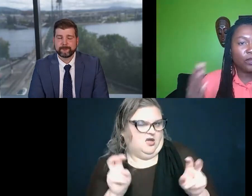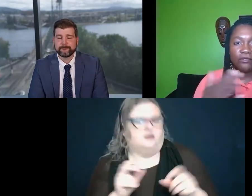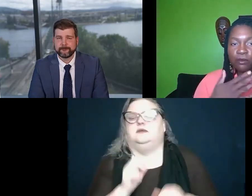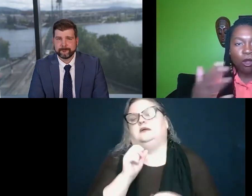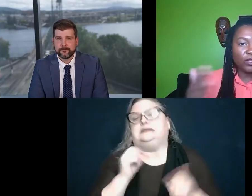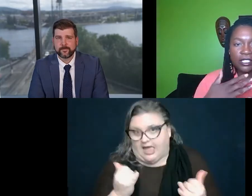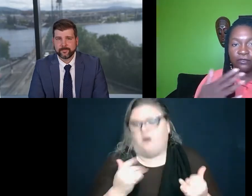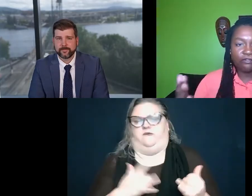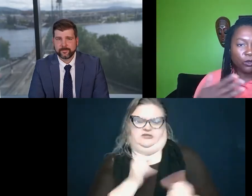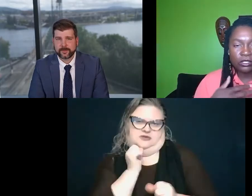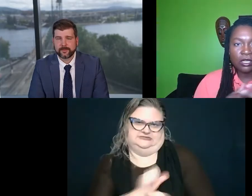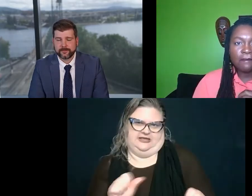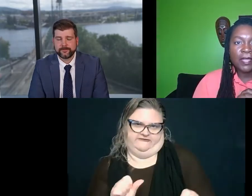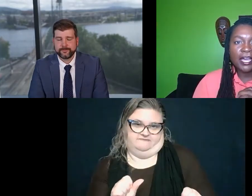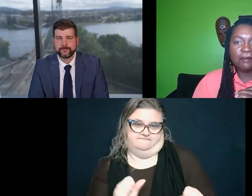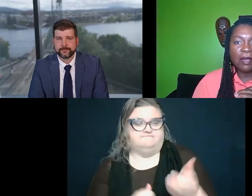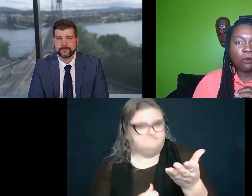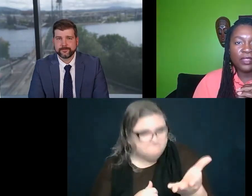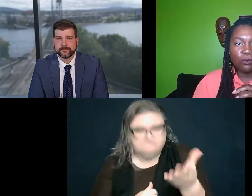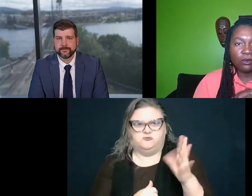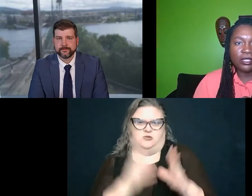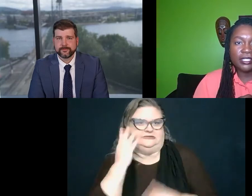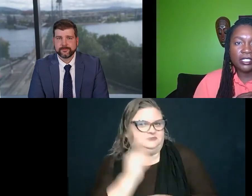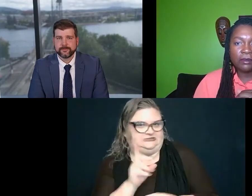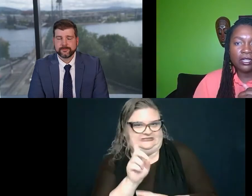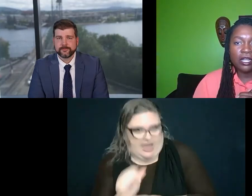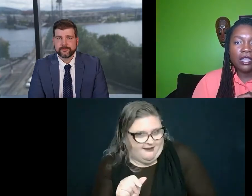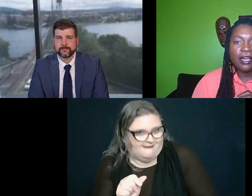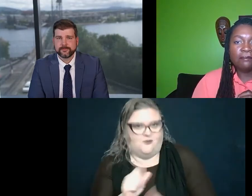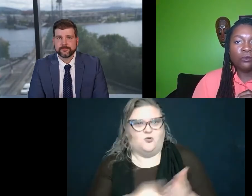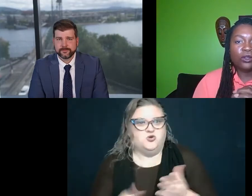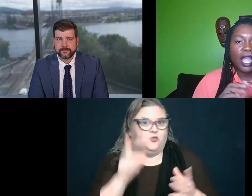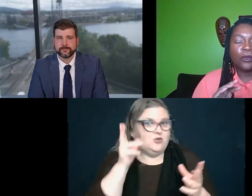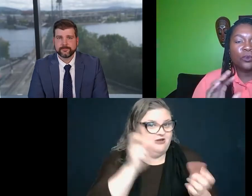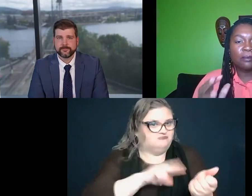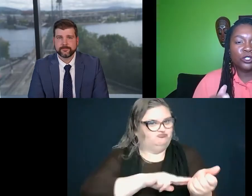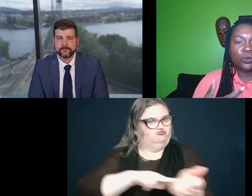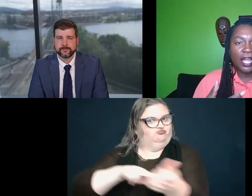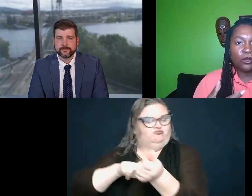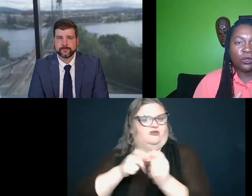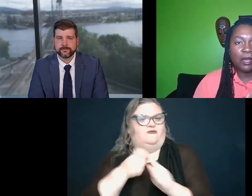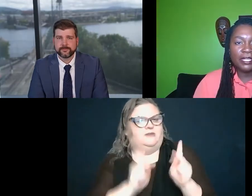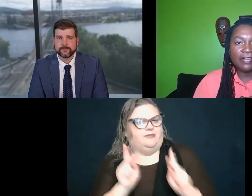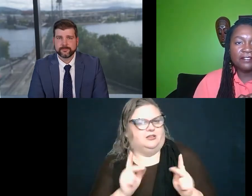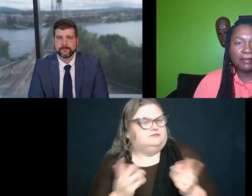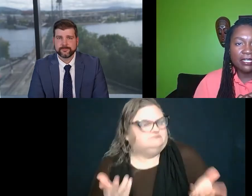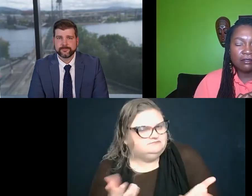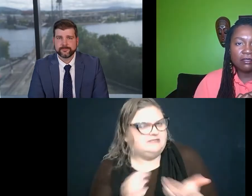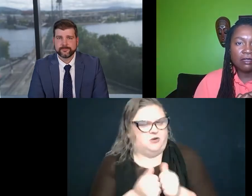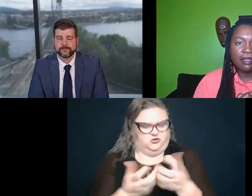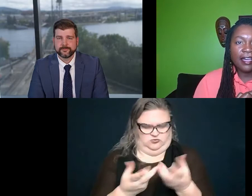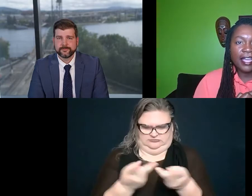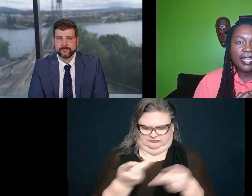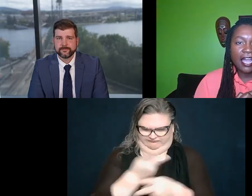the DA and you're hearing from all these different folks about what they want, what they insist upon, how are you able to sort out what public